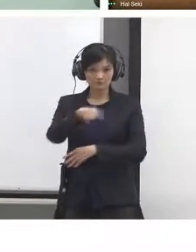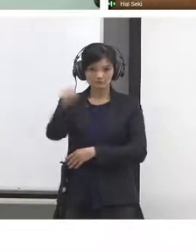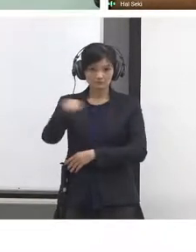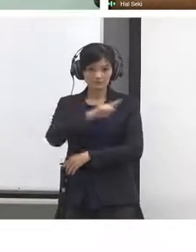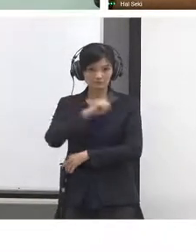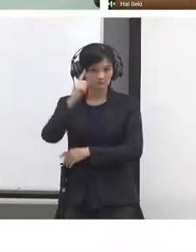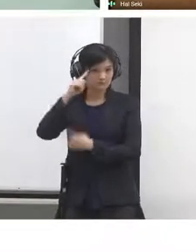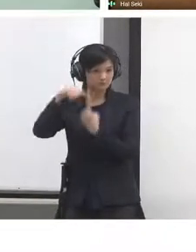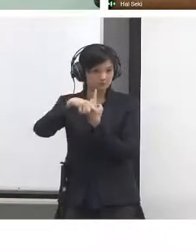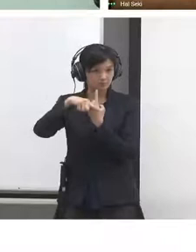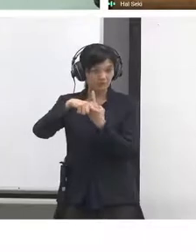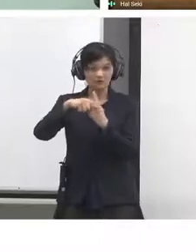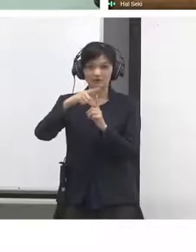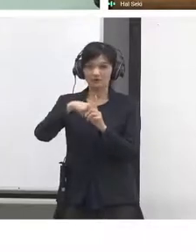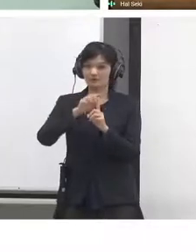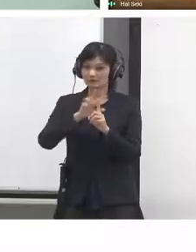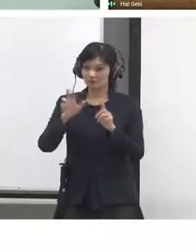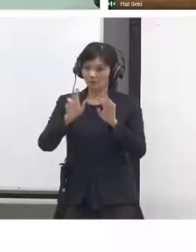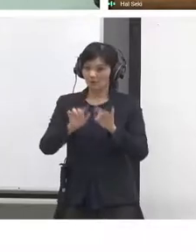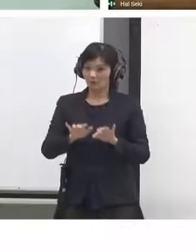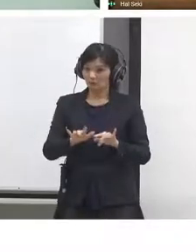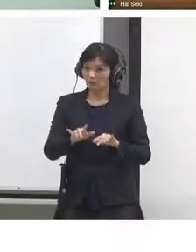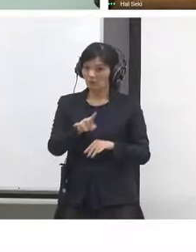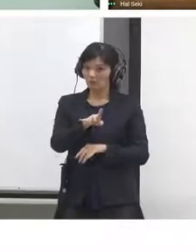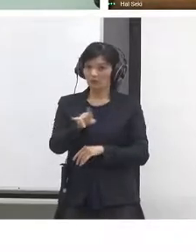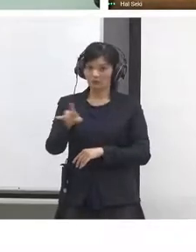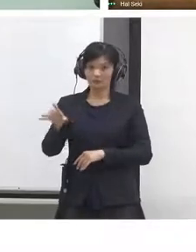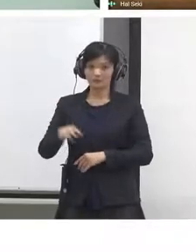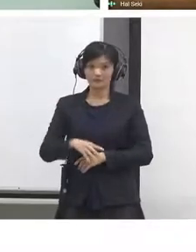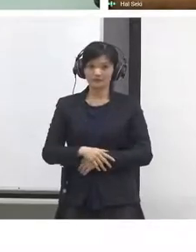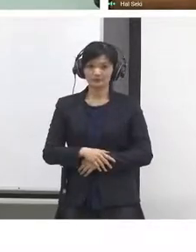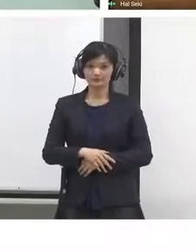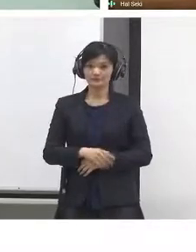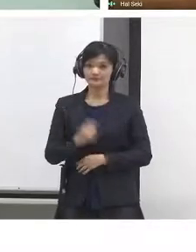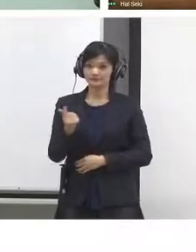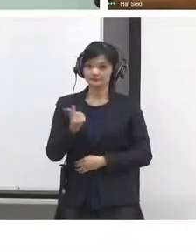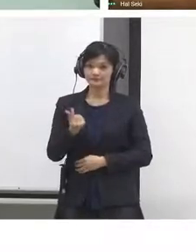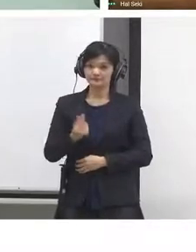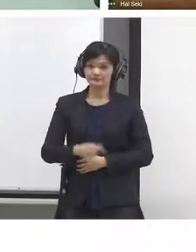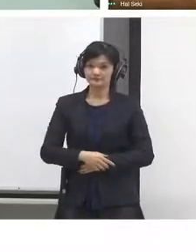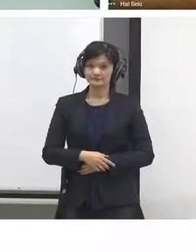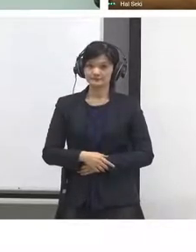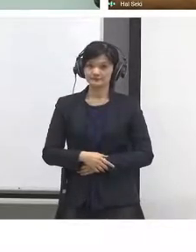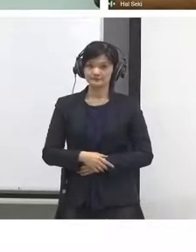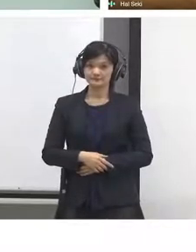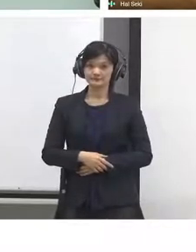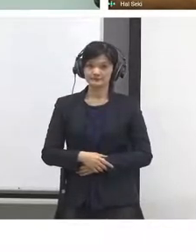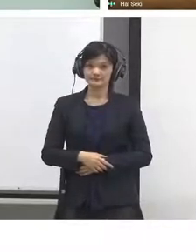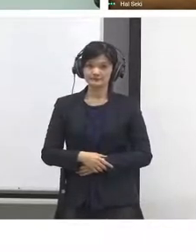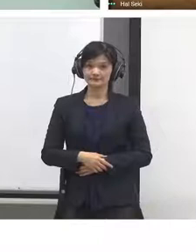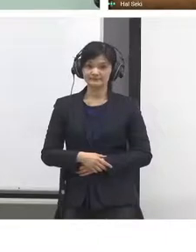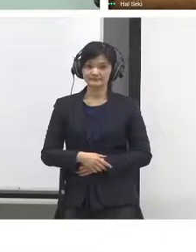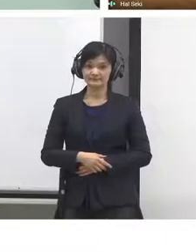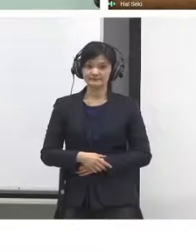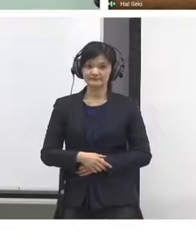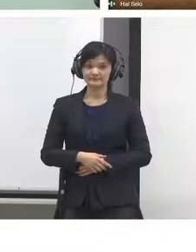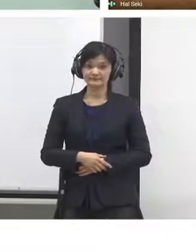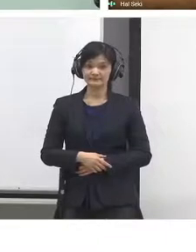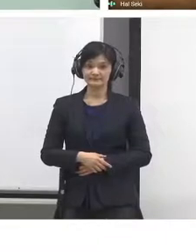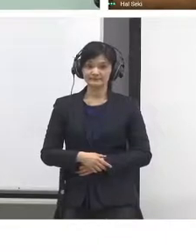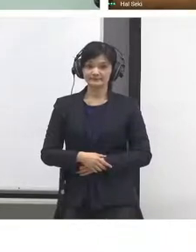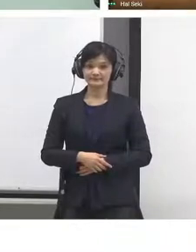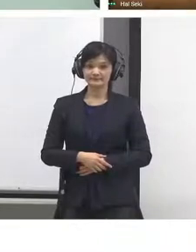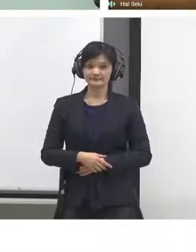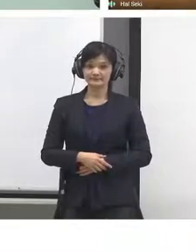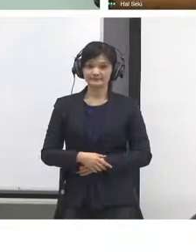to the Japanese people, so people could know this kind of activities, and